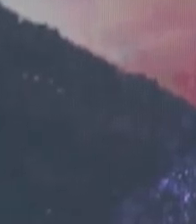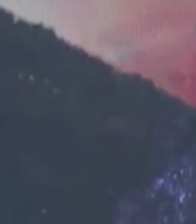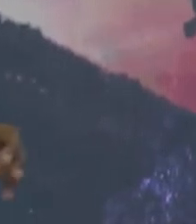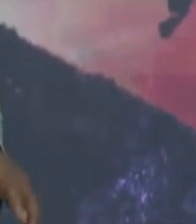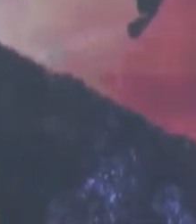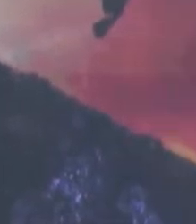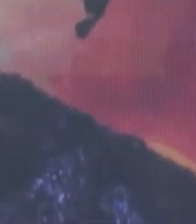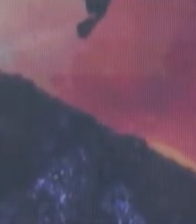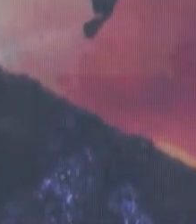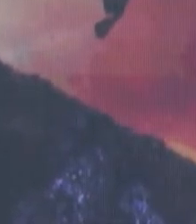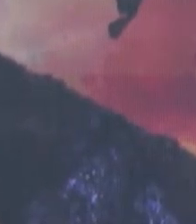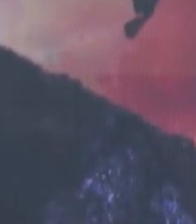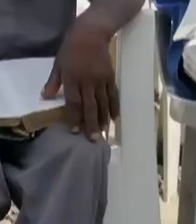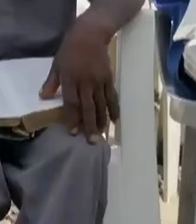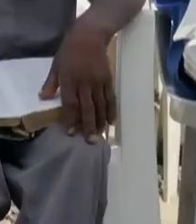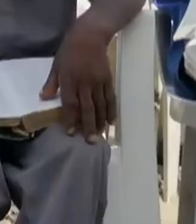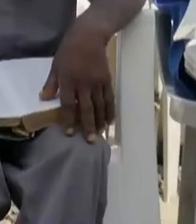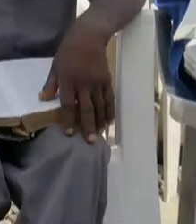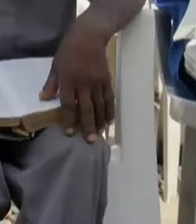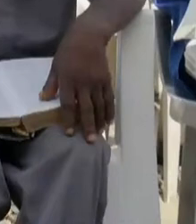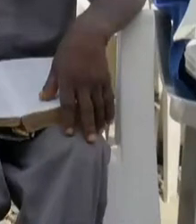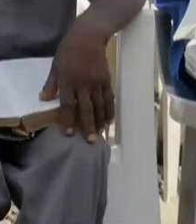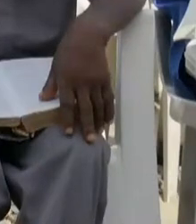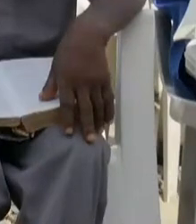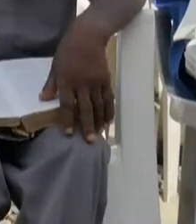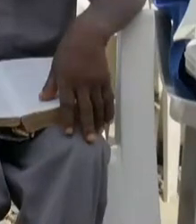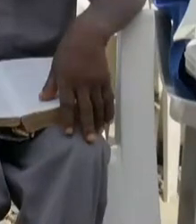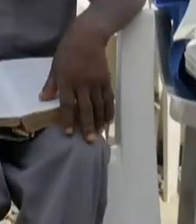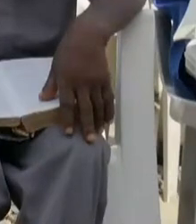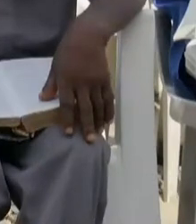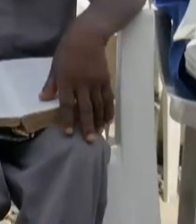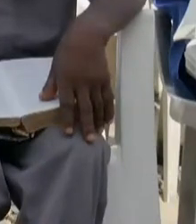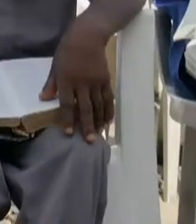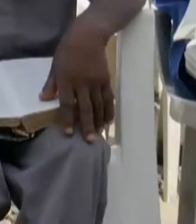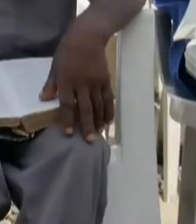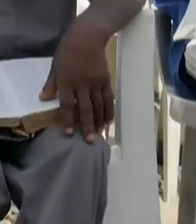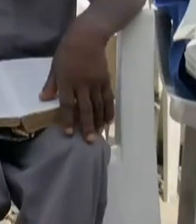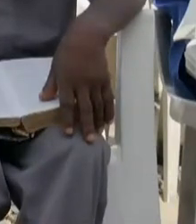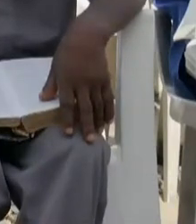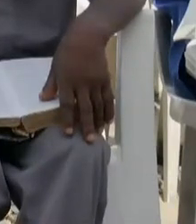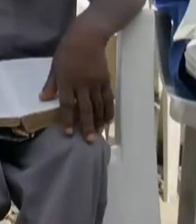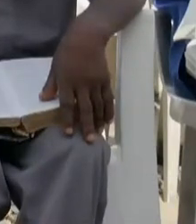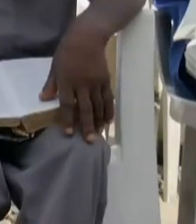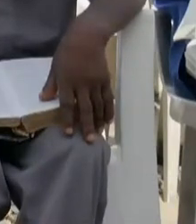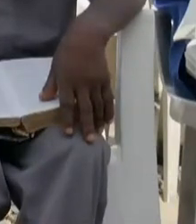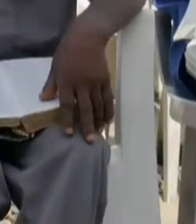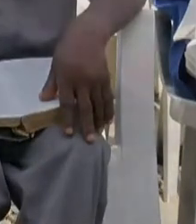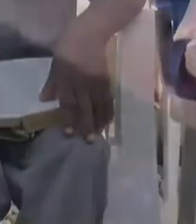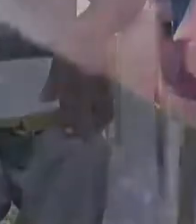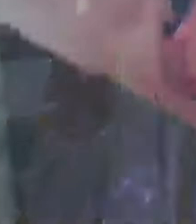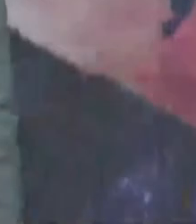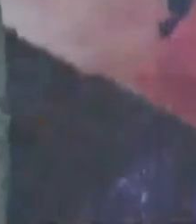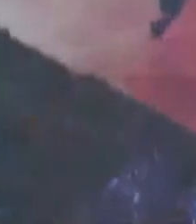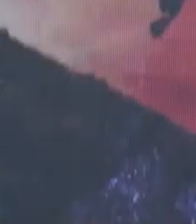tells us, let not sin therefore reign in your mortal body, that